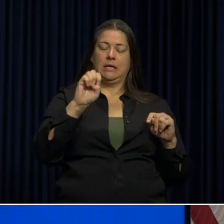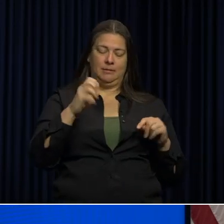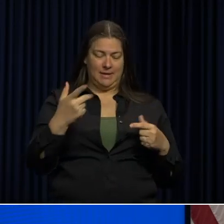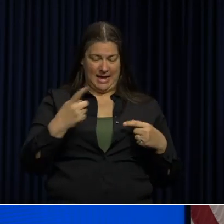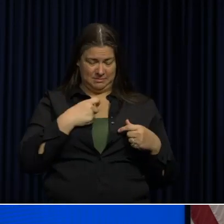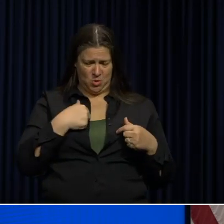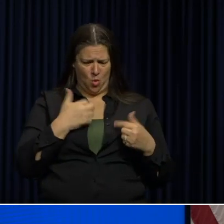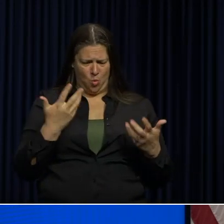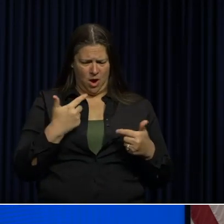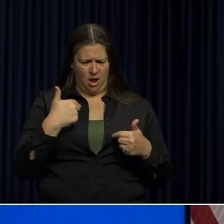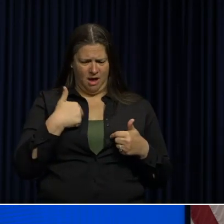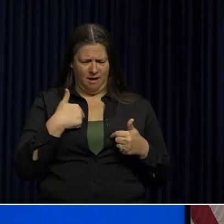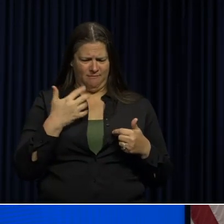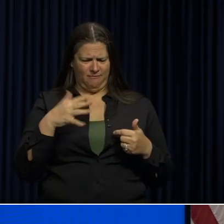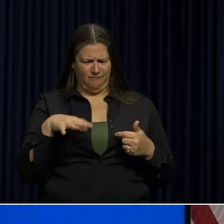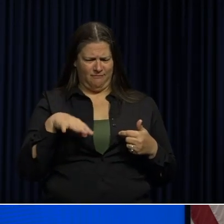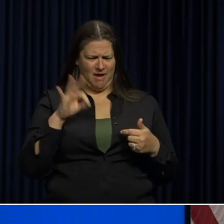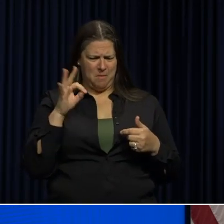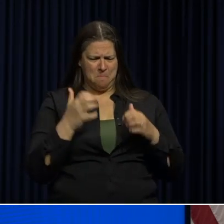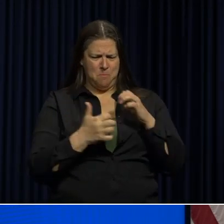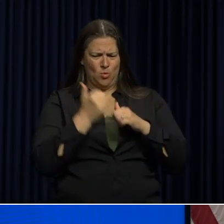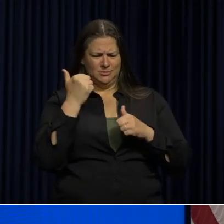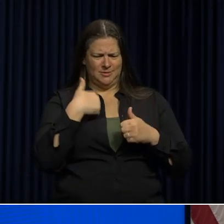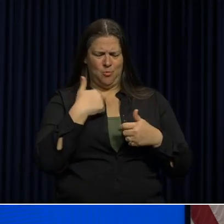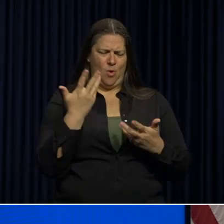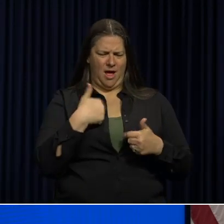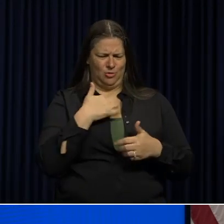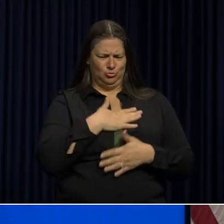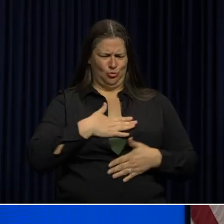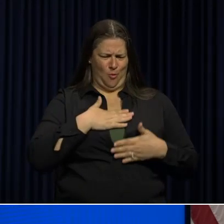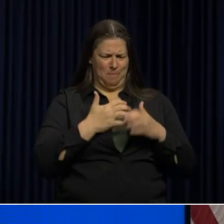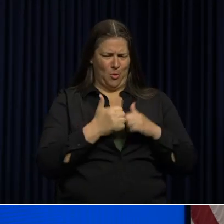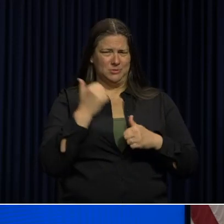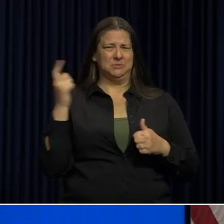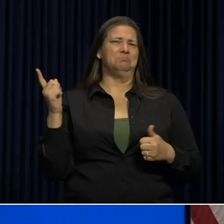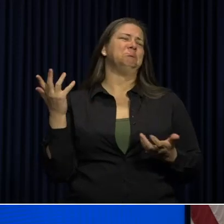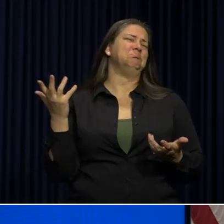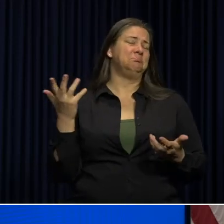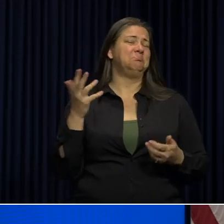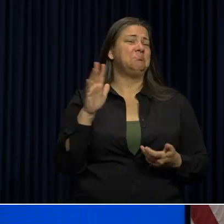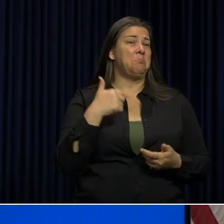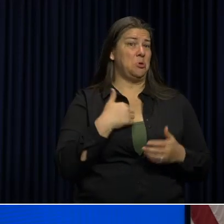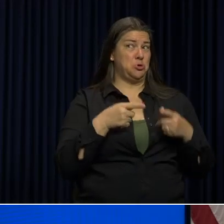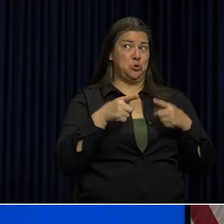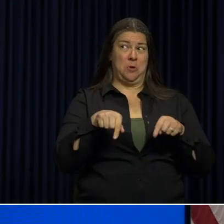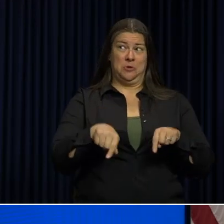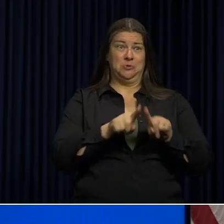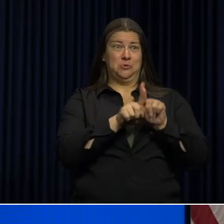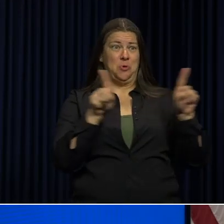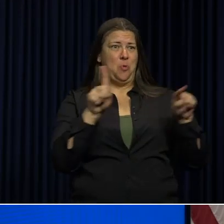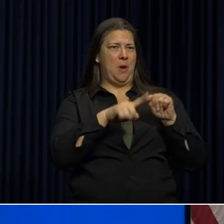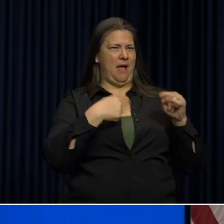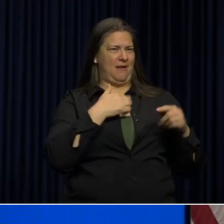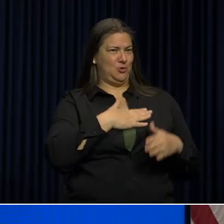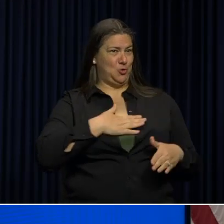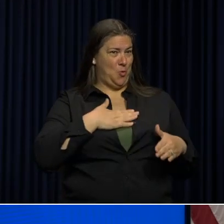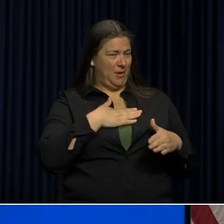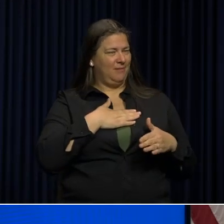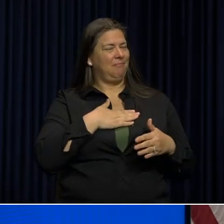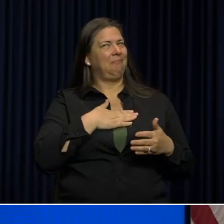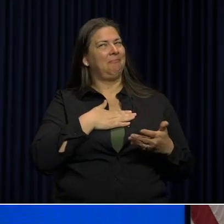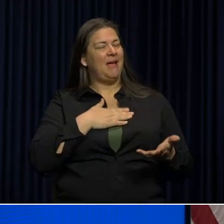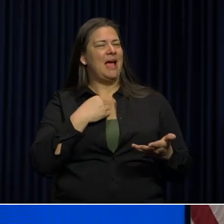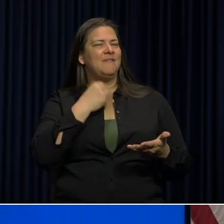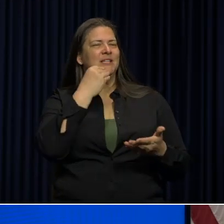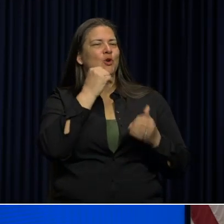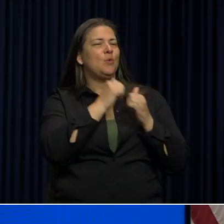most comforting during social distancing? I've had dinner with my family every night. This is a hard time, and